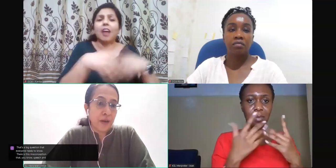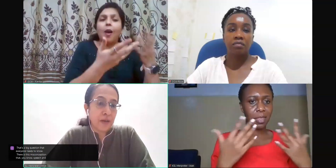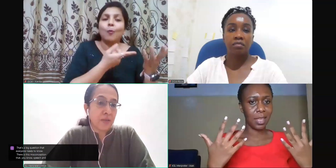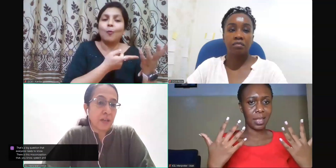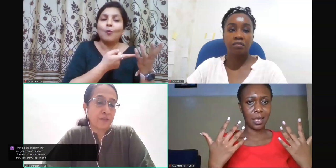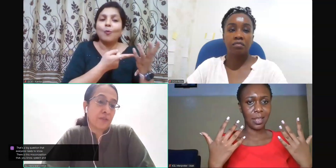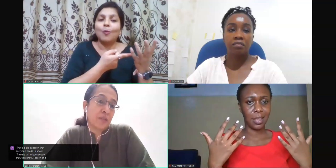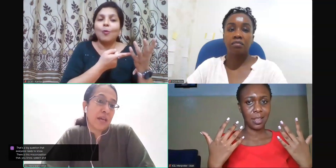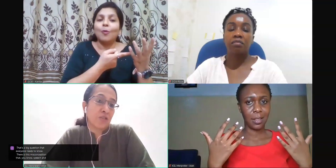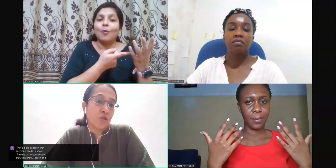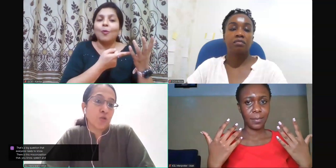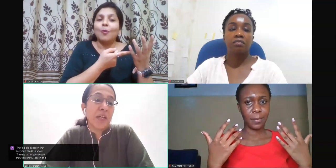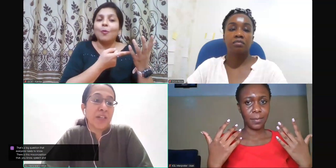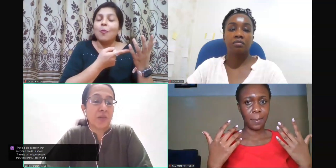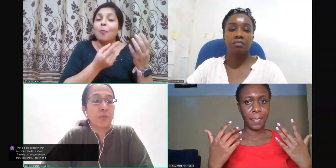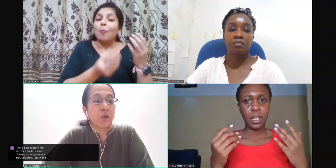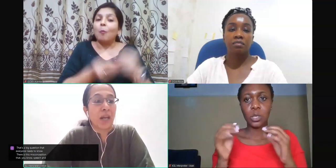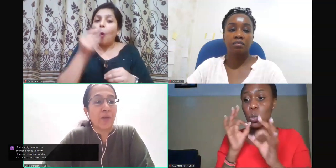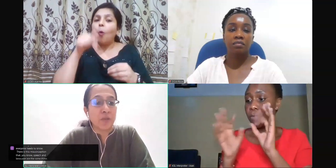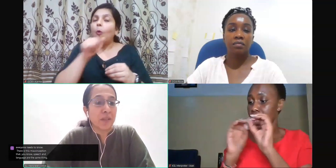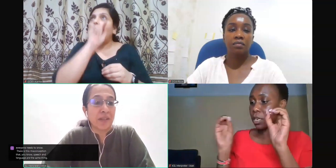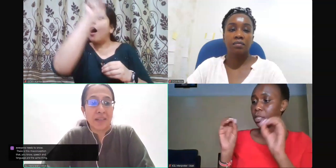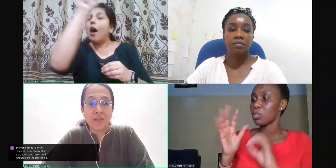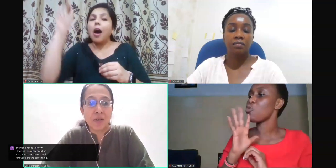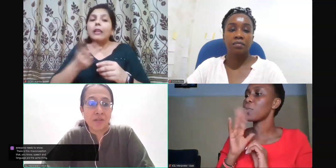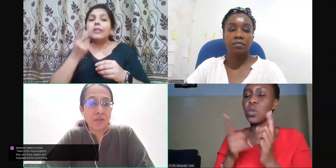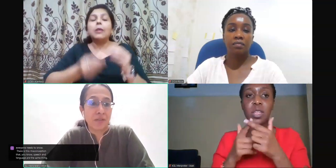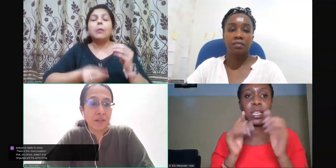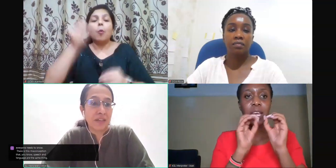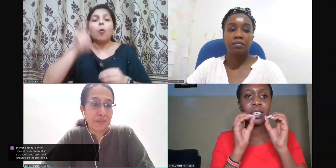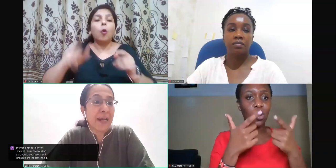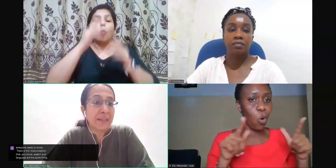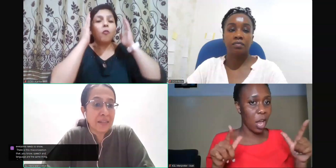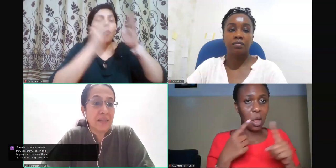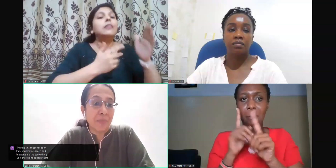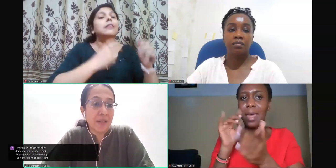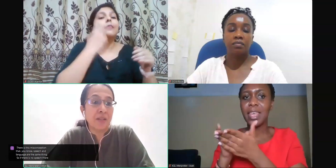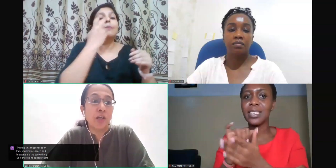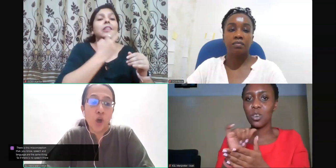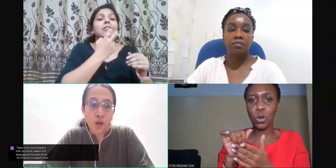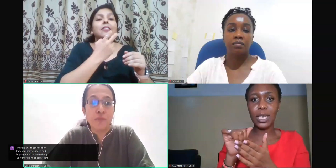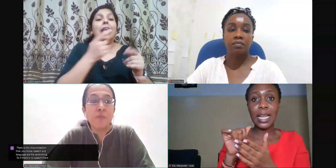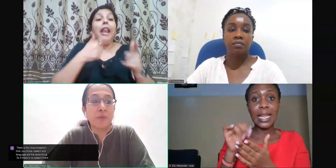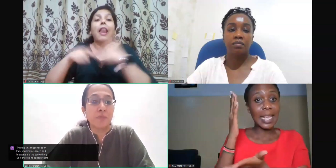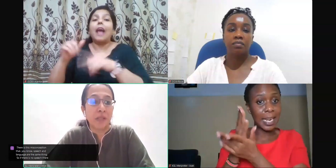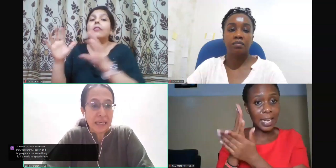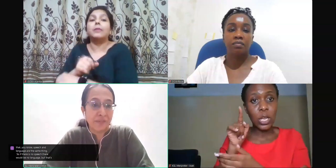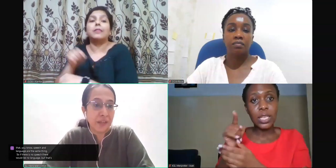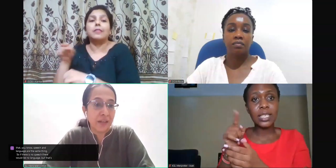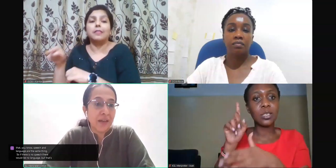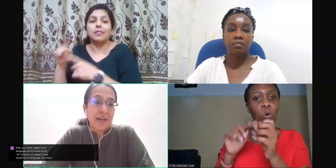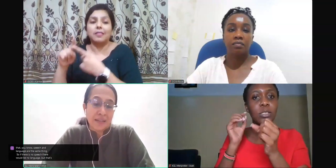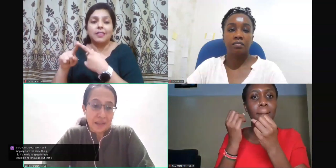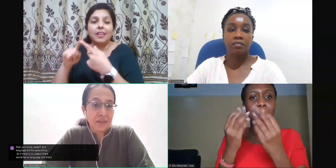if there is no speech, there would be no language, but that's not really the fact. And this is something that a lot of people